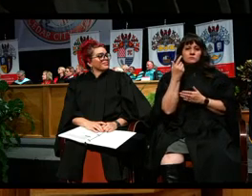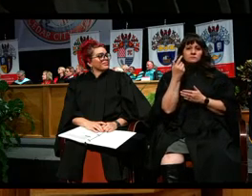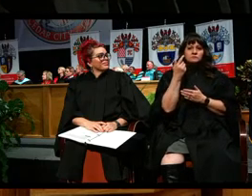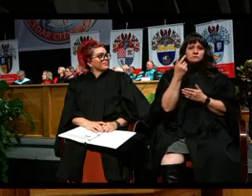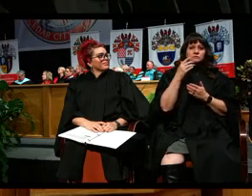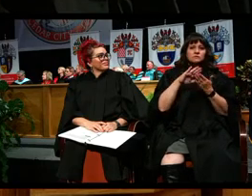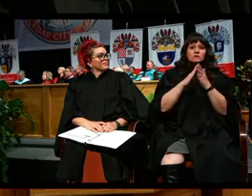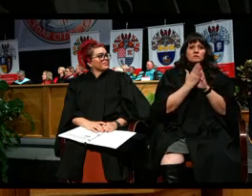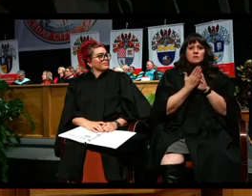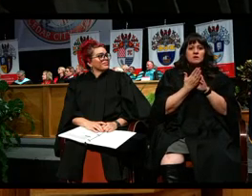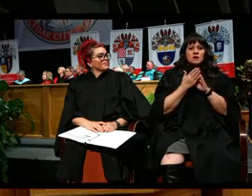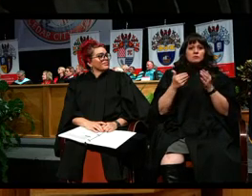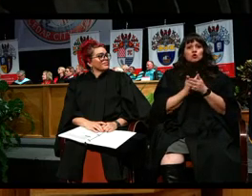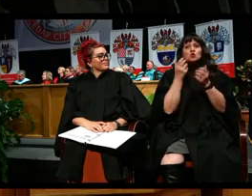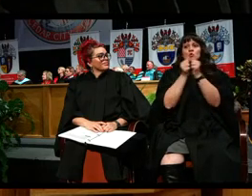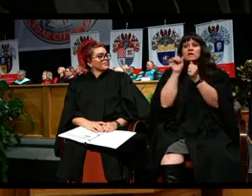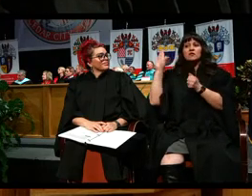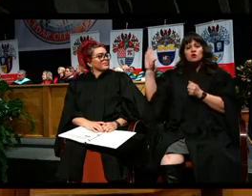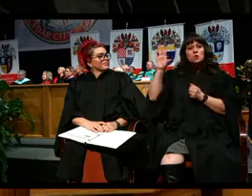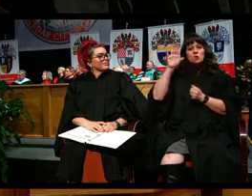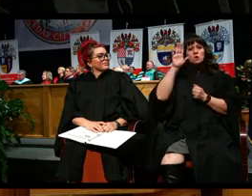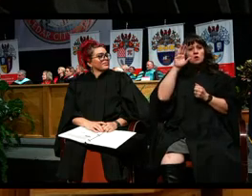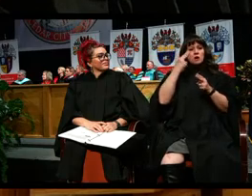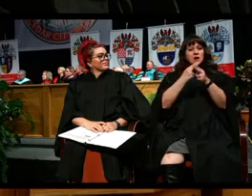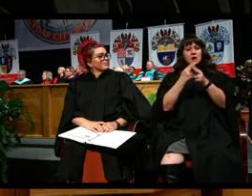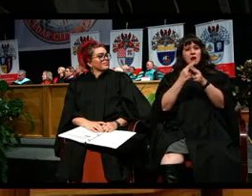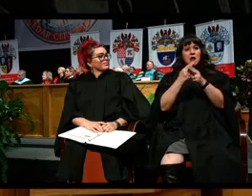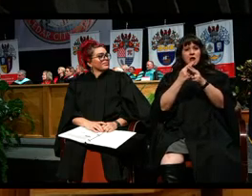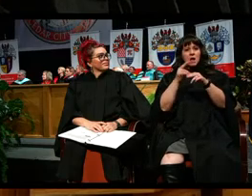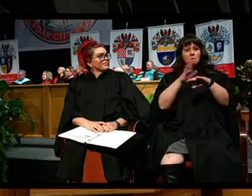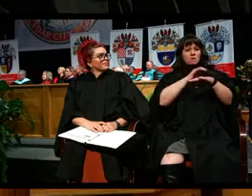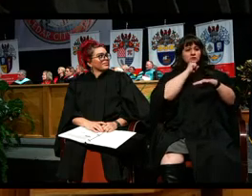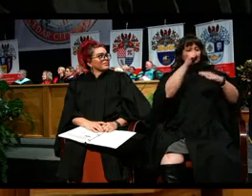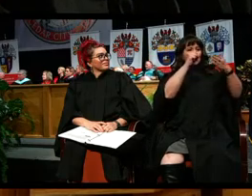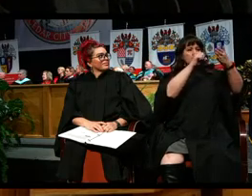your name in granite.